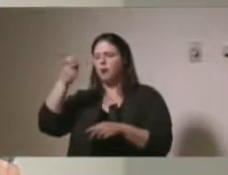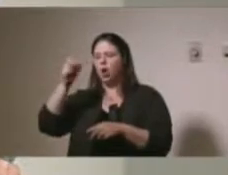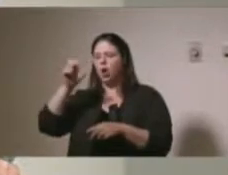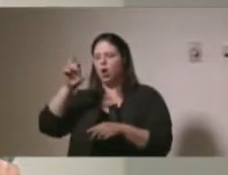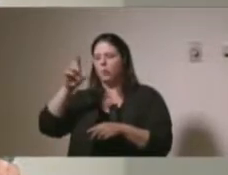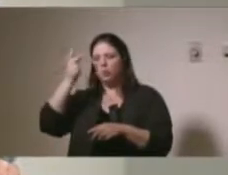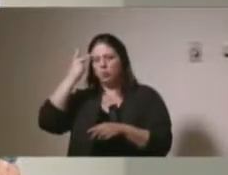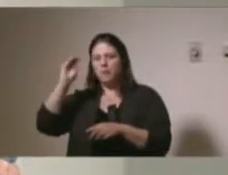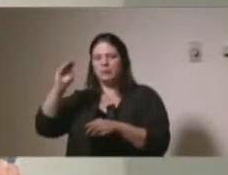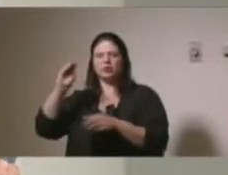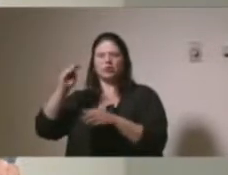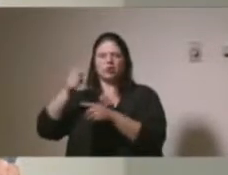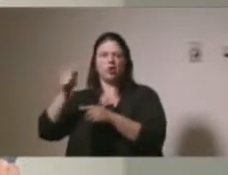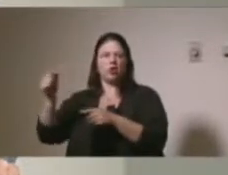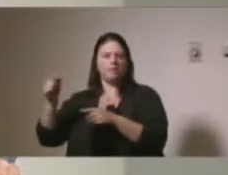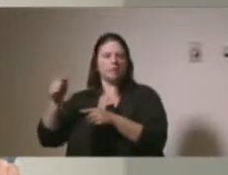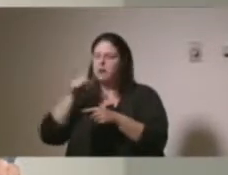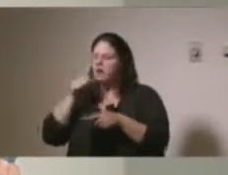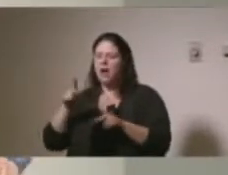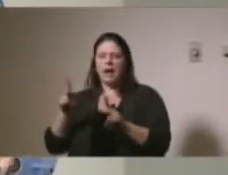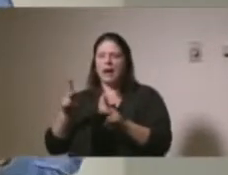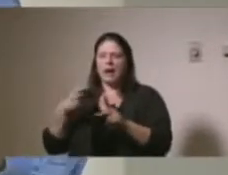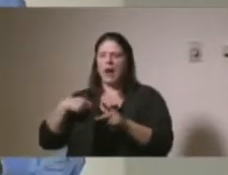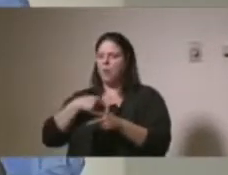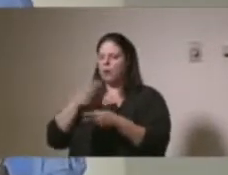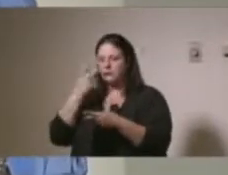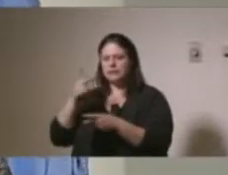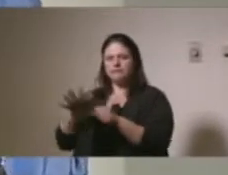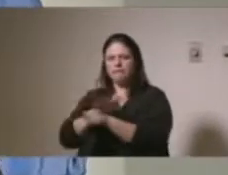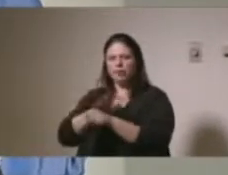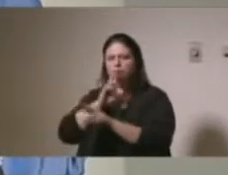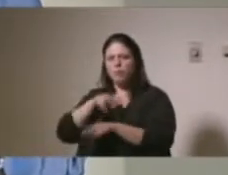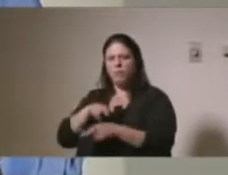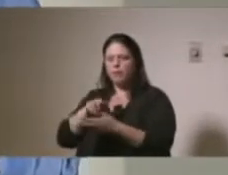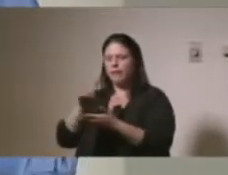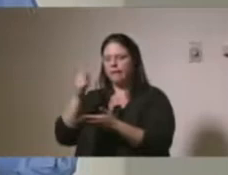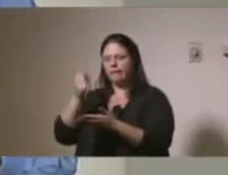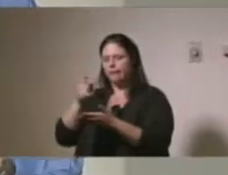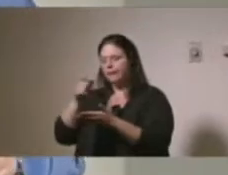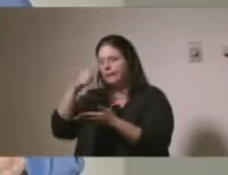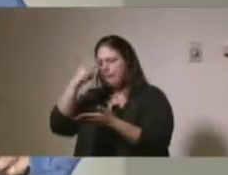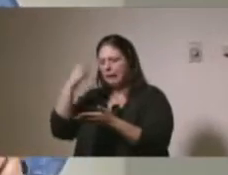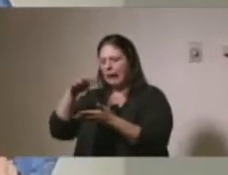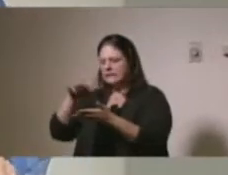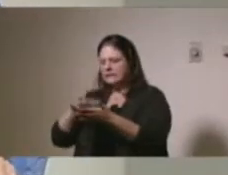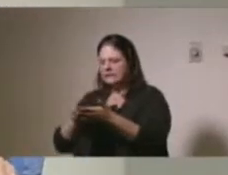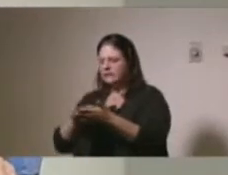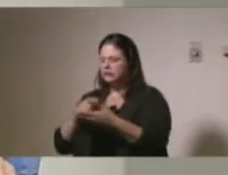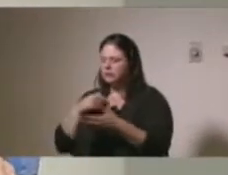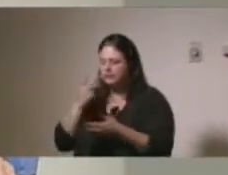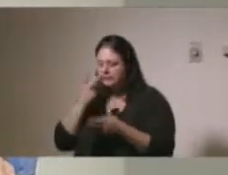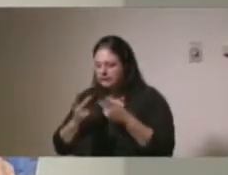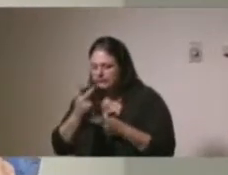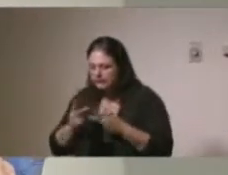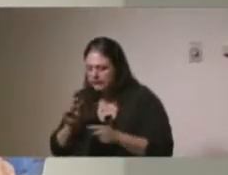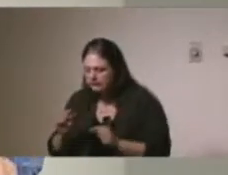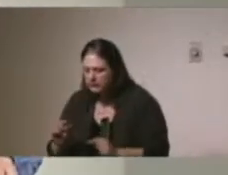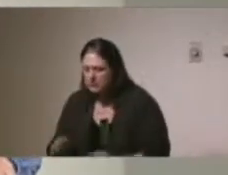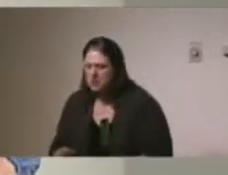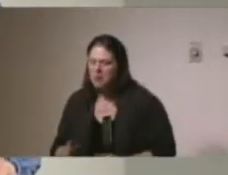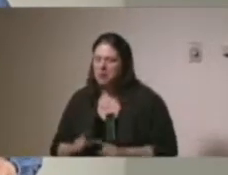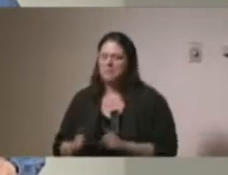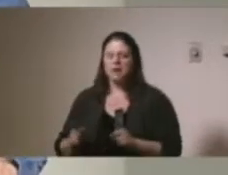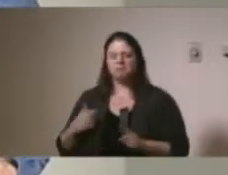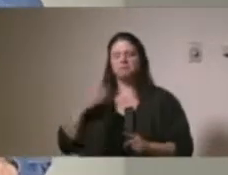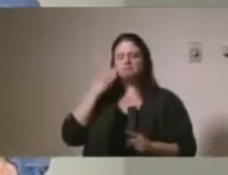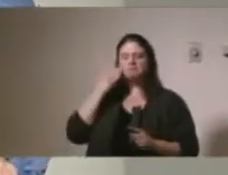is alternatives that's actually good for consumers and it is good for workers as well. We're also going to go after